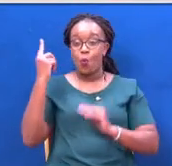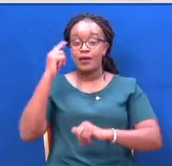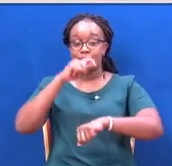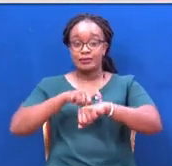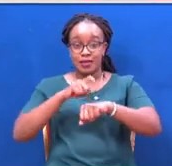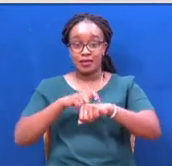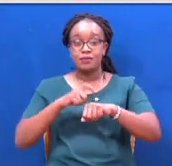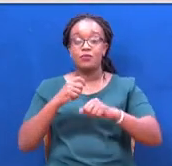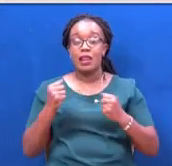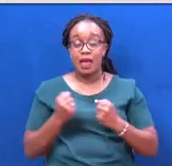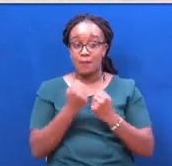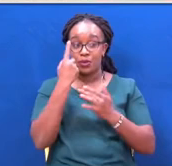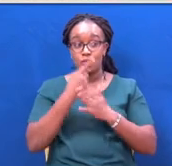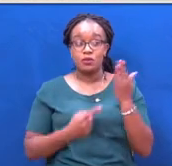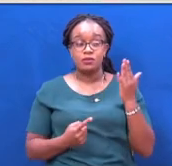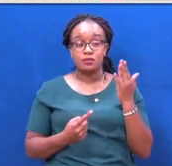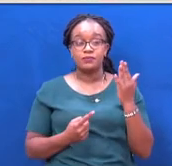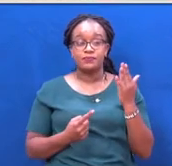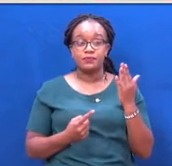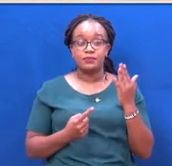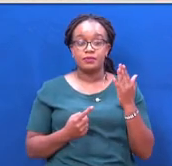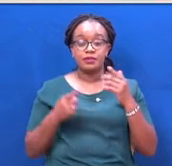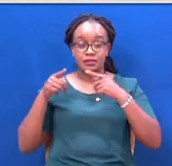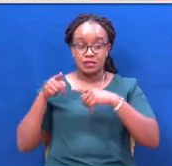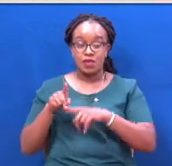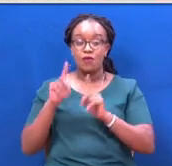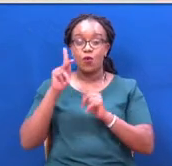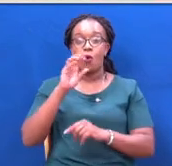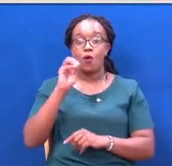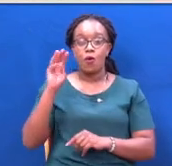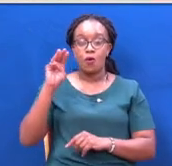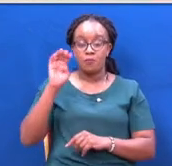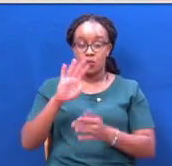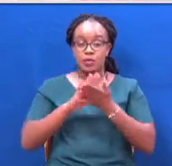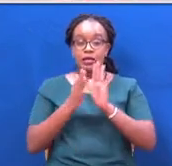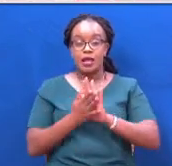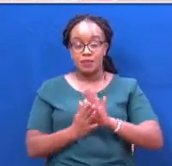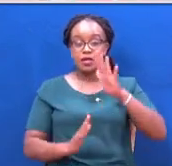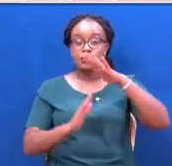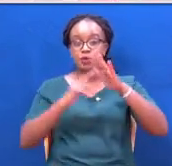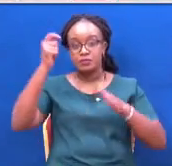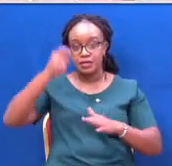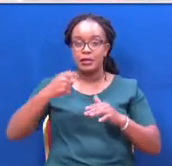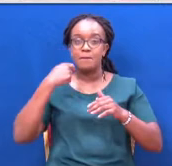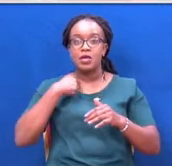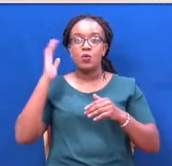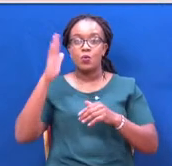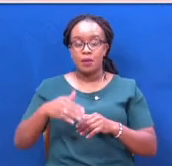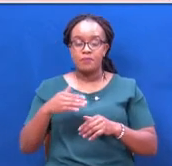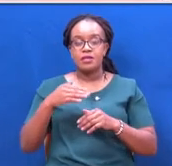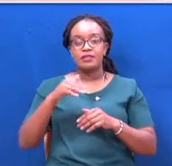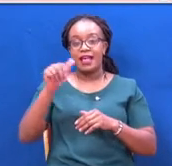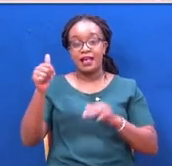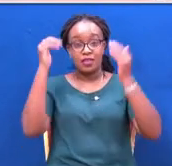come, that you'd be the Chief Justice of the Republic and I would be in the Supreme Court. We were